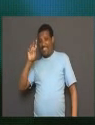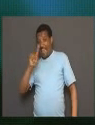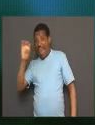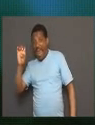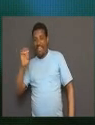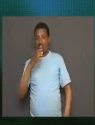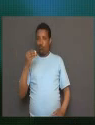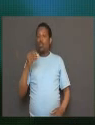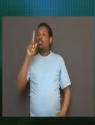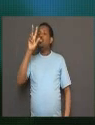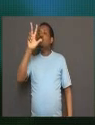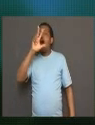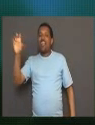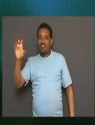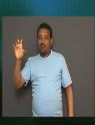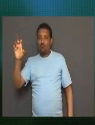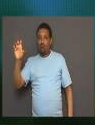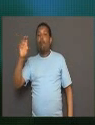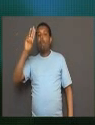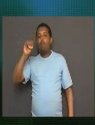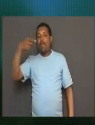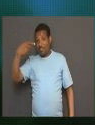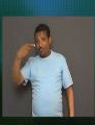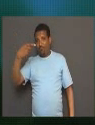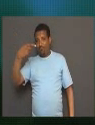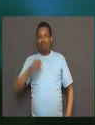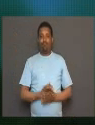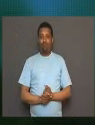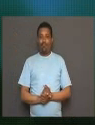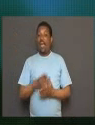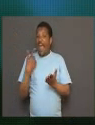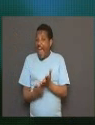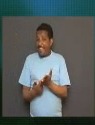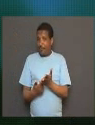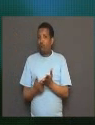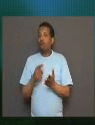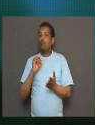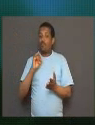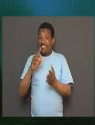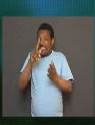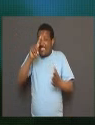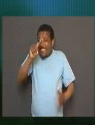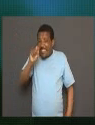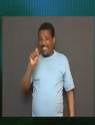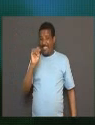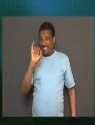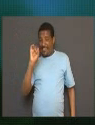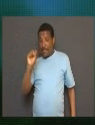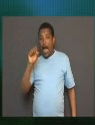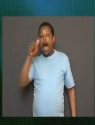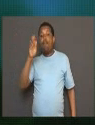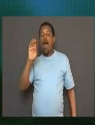is 300 megawatt. The Addis Ababa 2